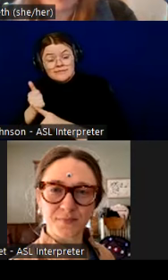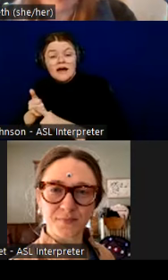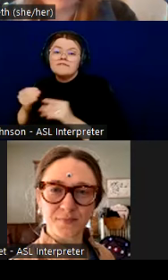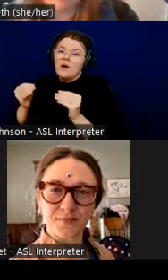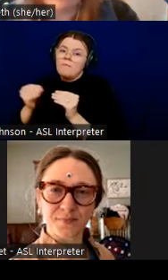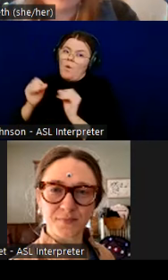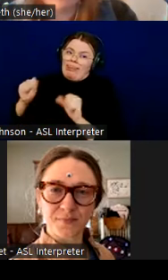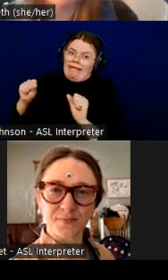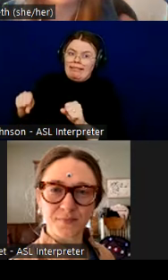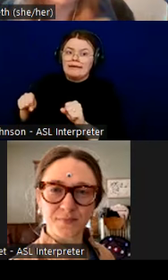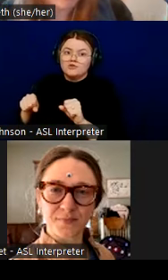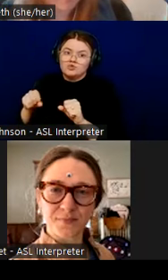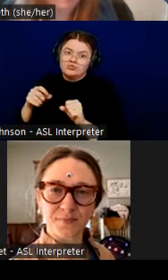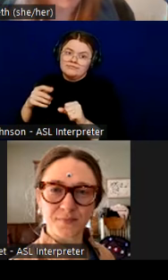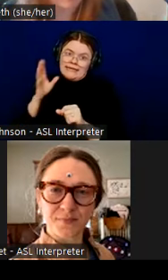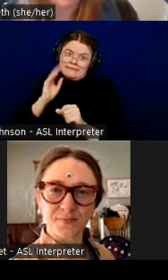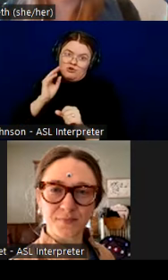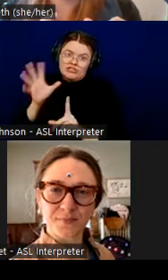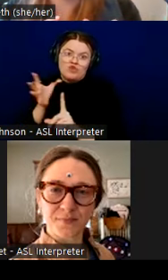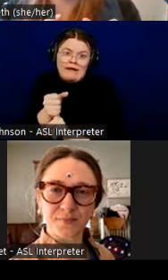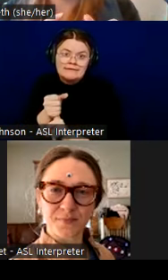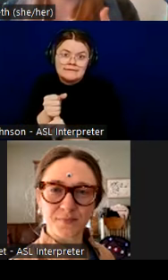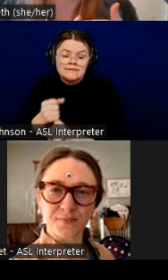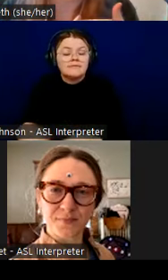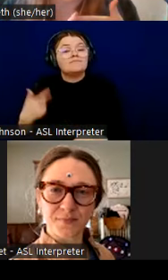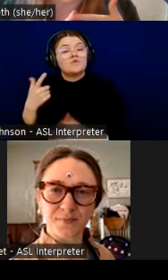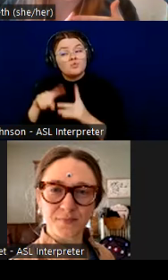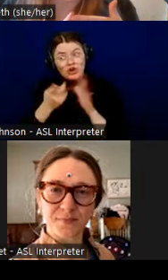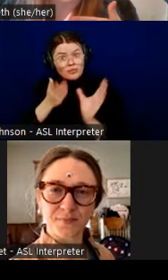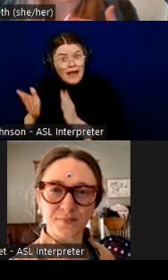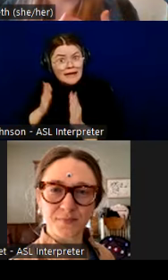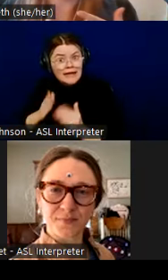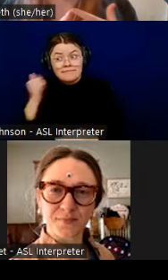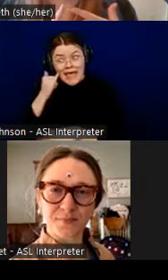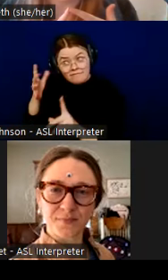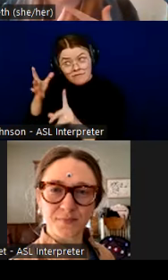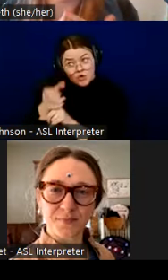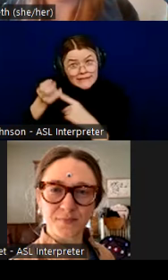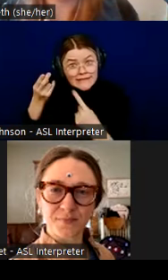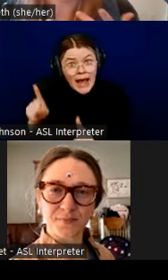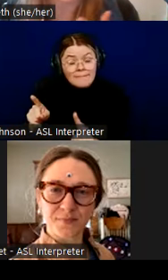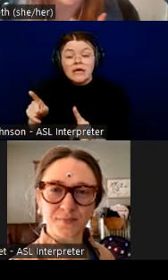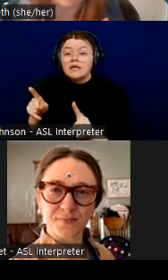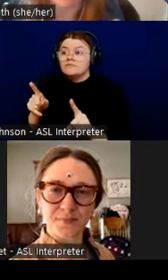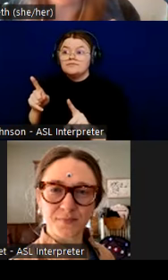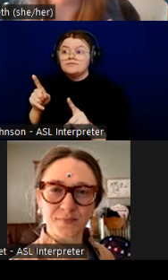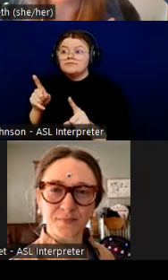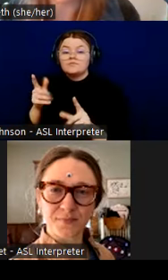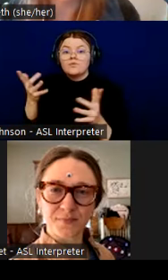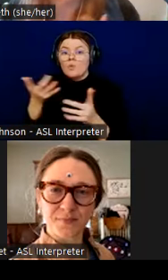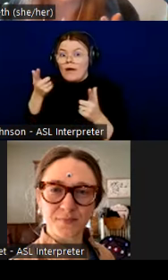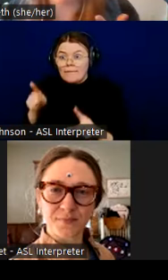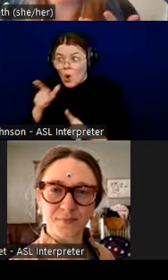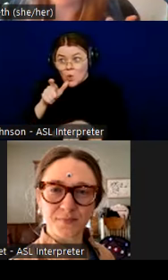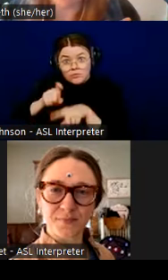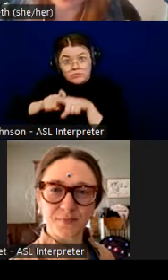if they're arrested, who will pay their bail? Who's their first call? Who's their one phone call? Do they have a lawyer